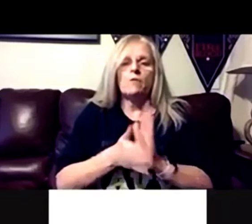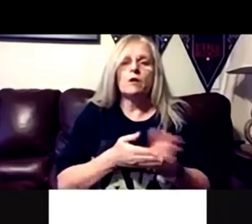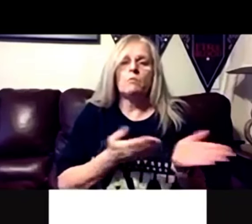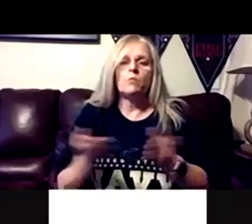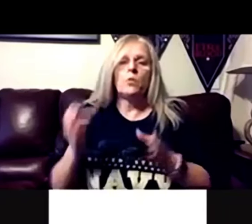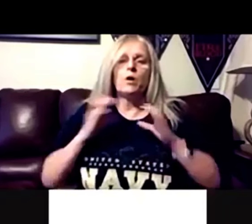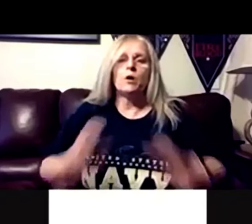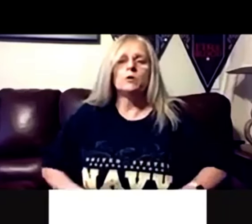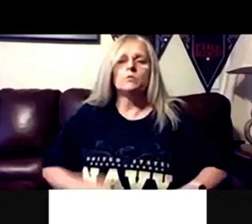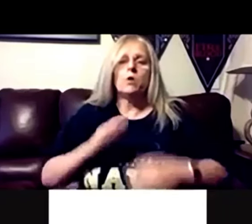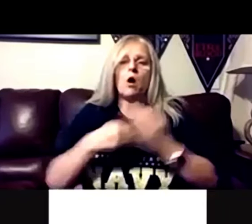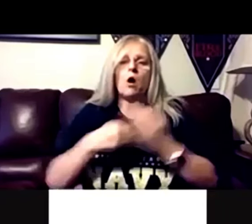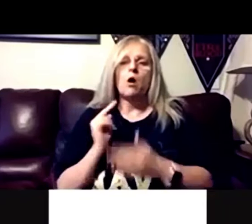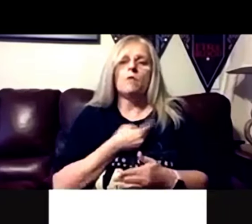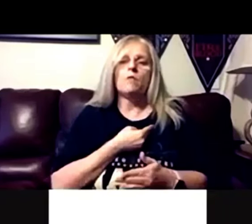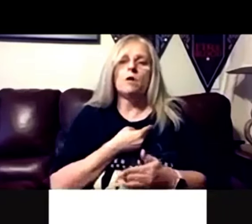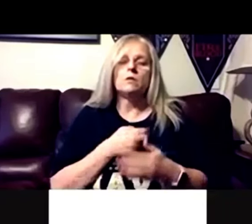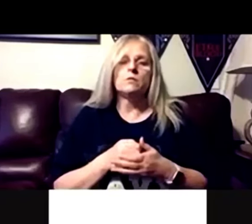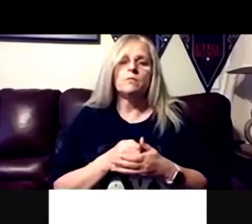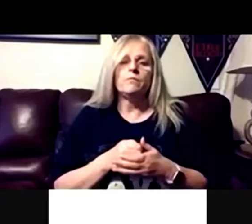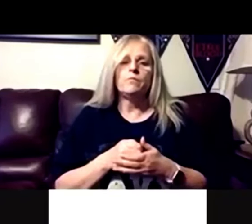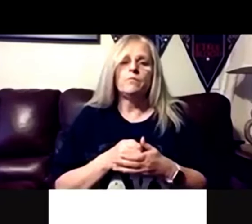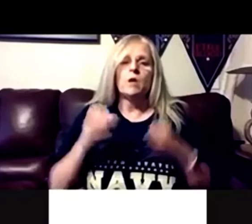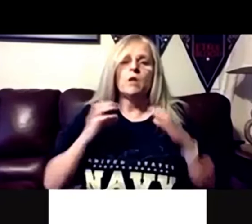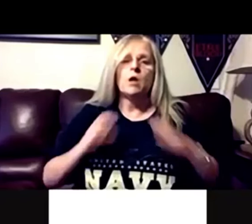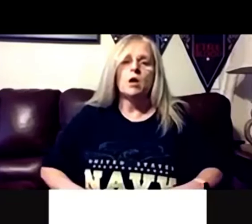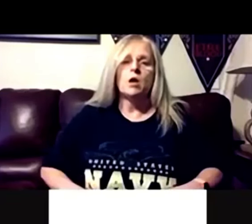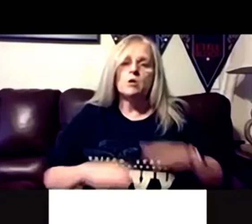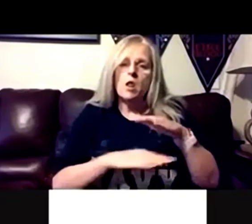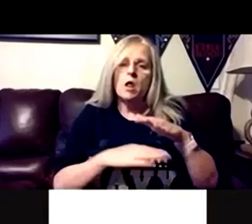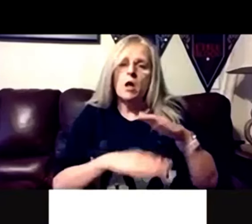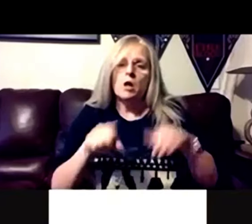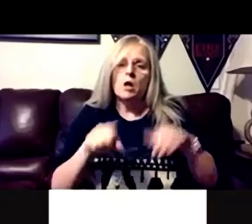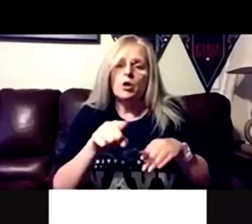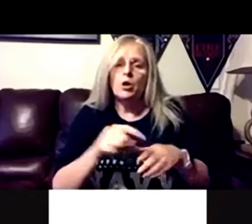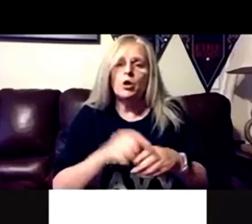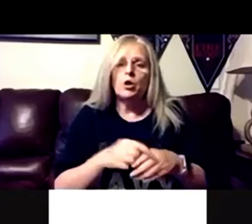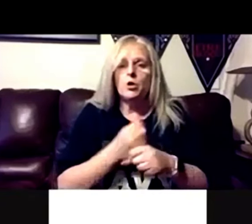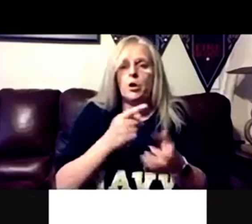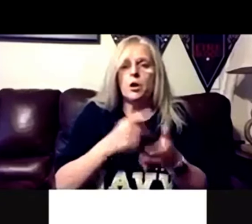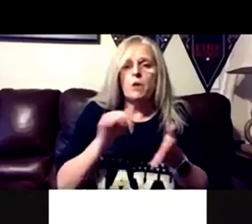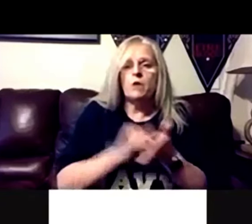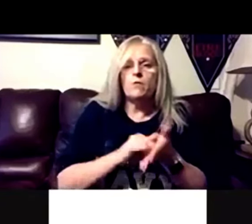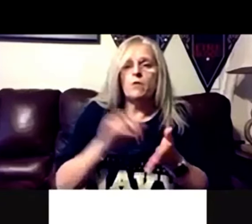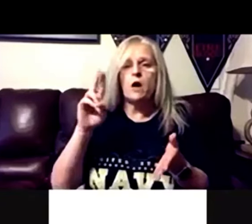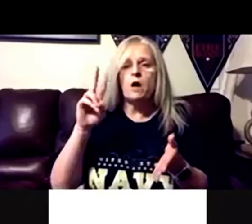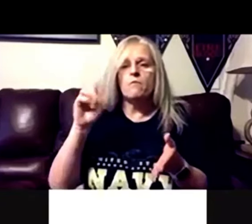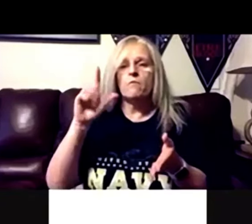customers to all of us. And as a customer lands underneath you, you get paid for that volume.